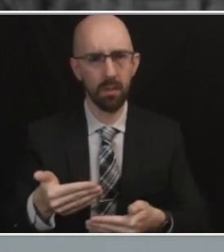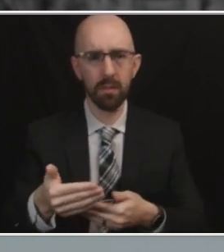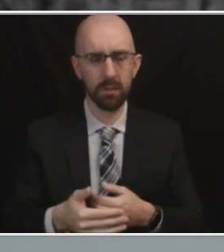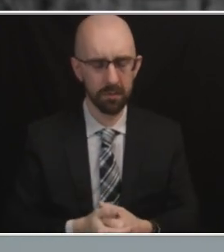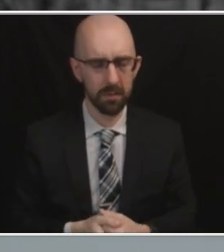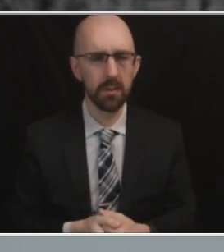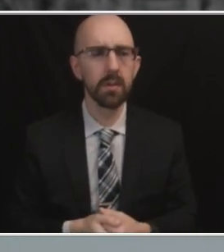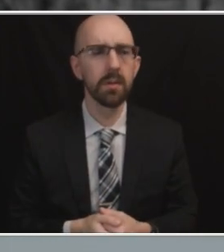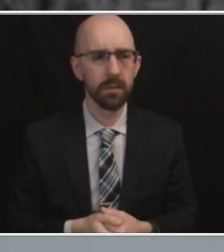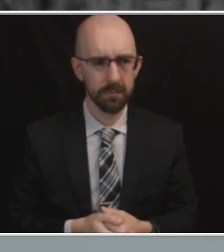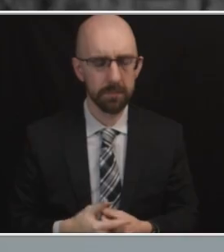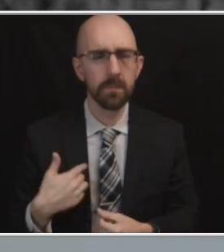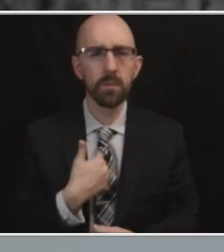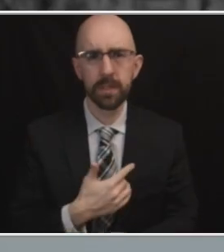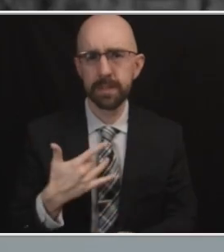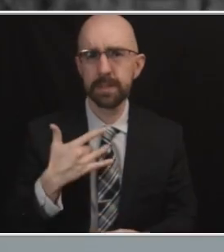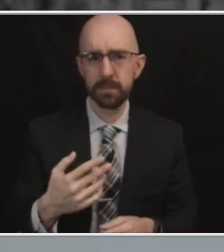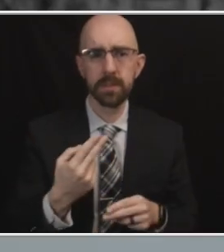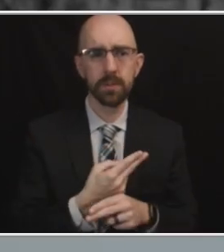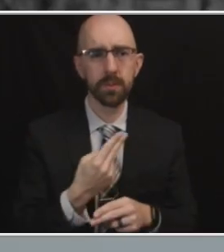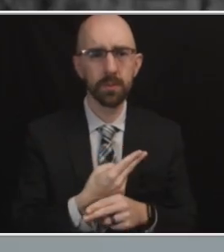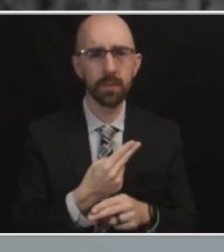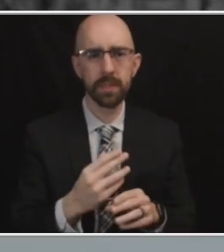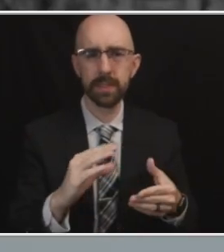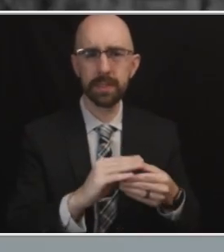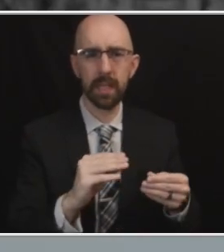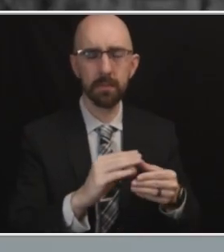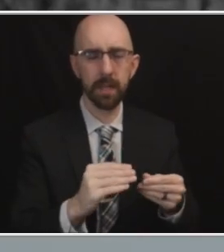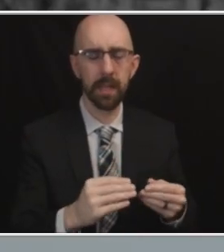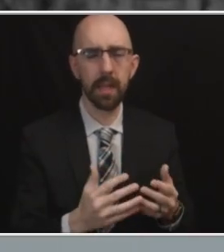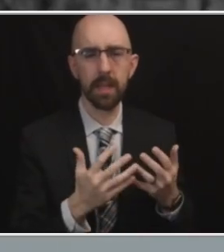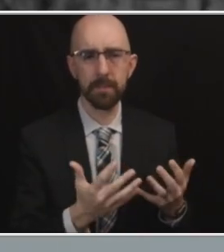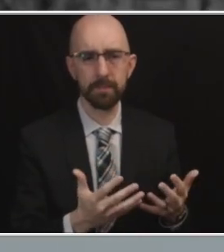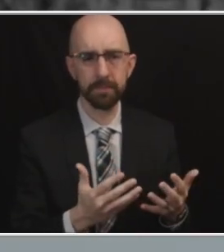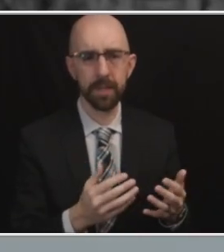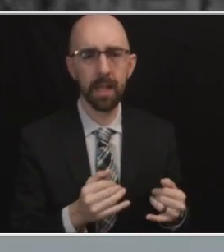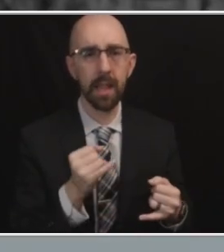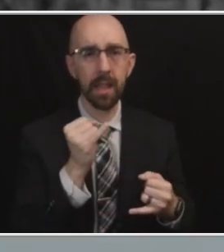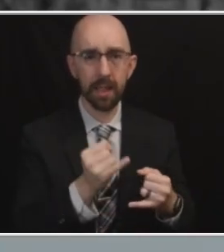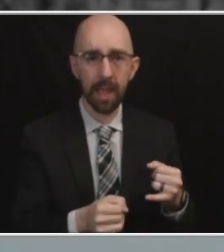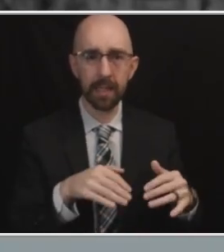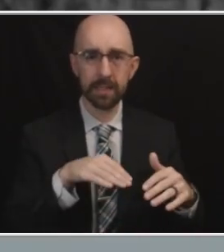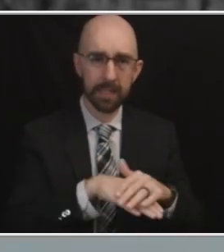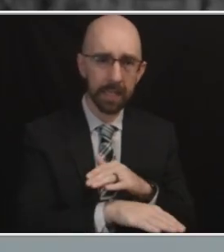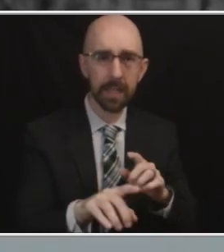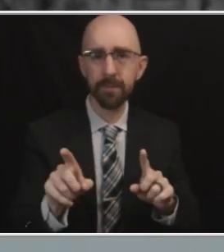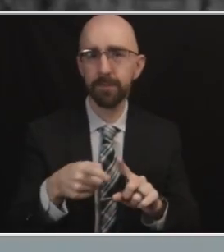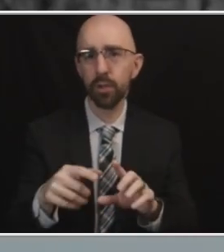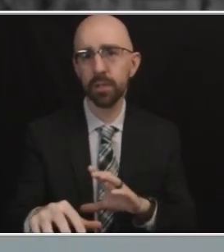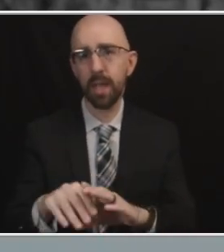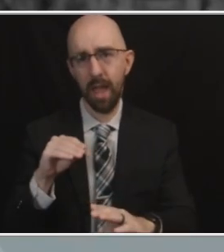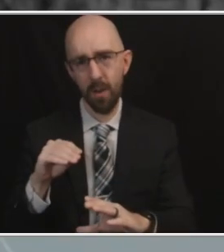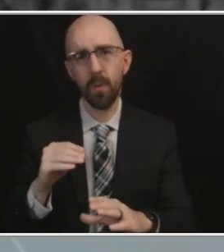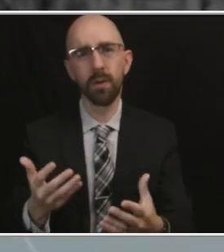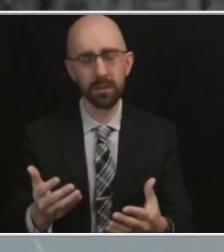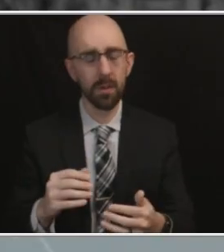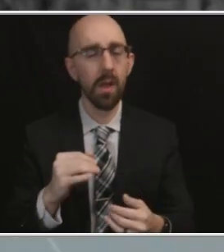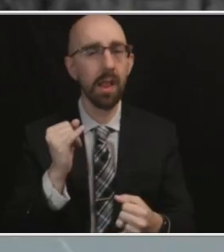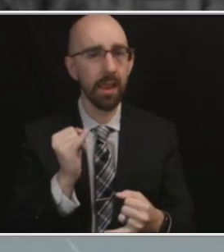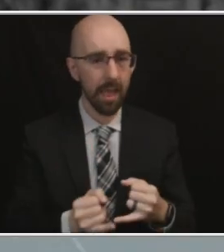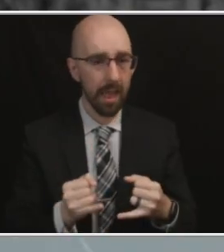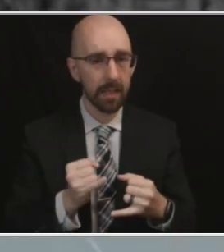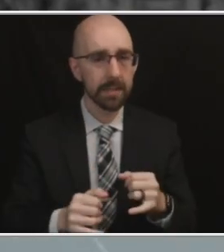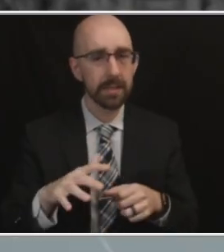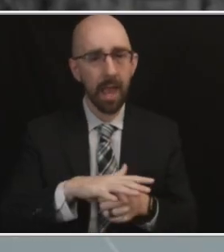we typically use the statement, last in is the first out. So the last areas of the brain